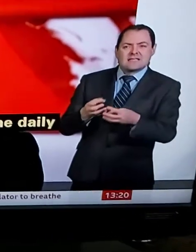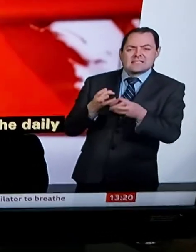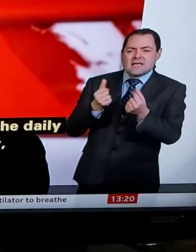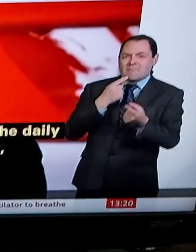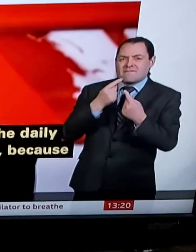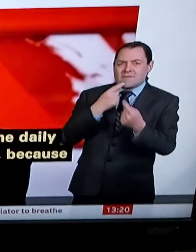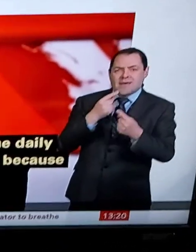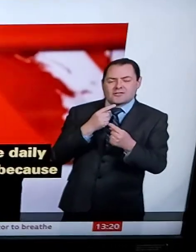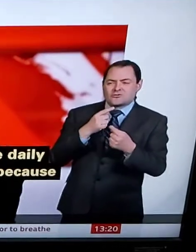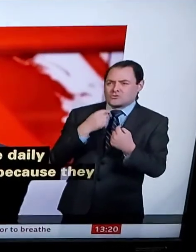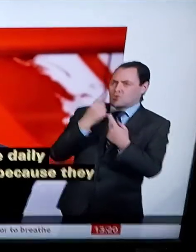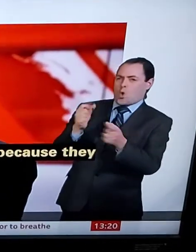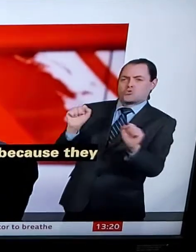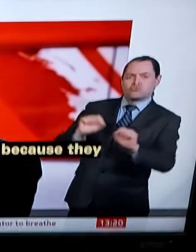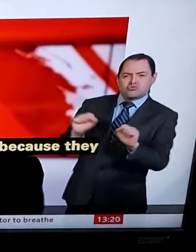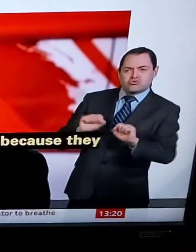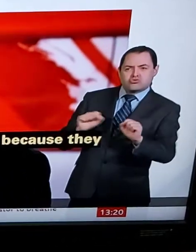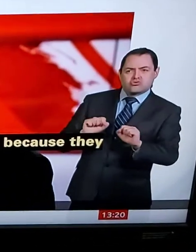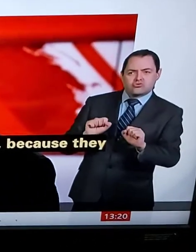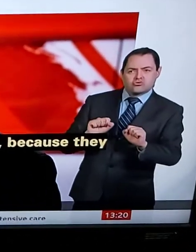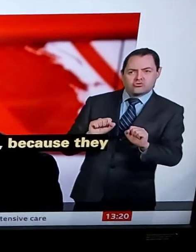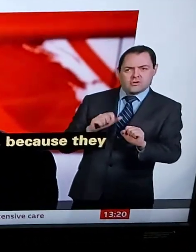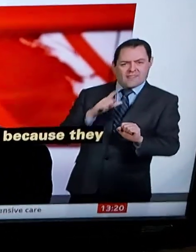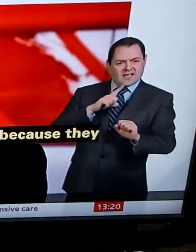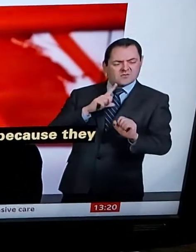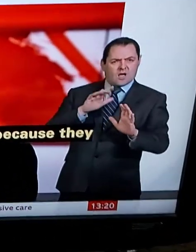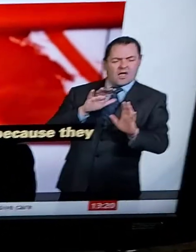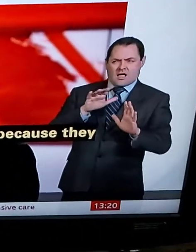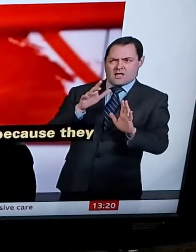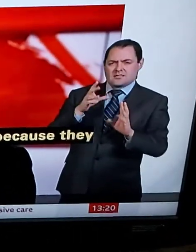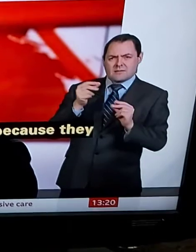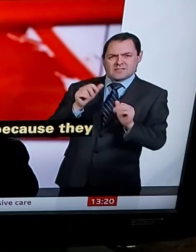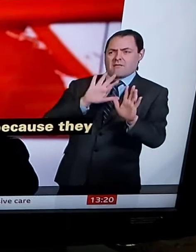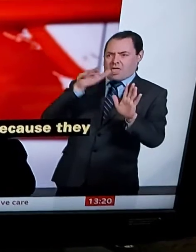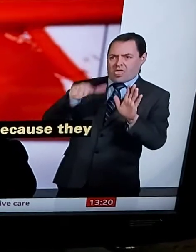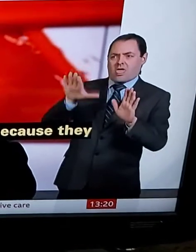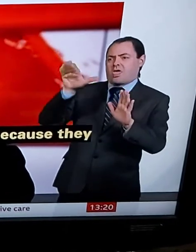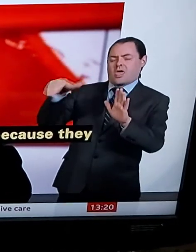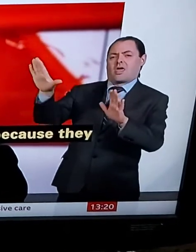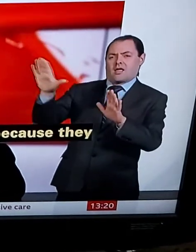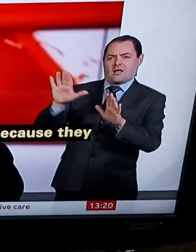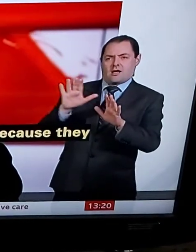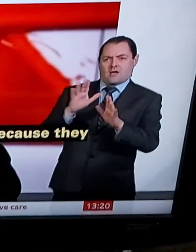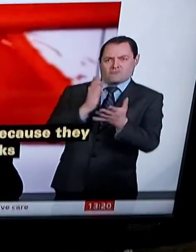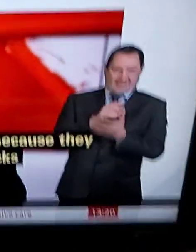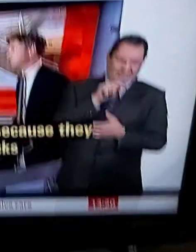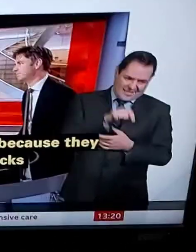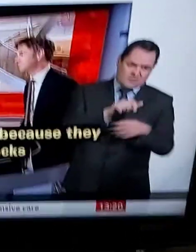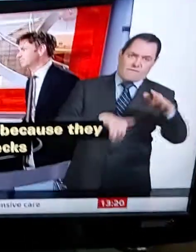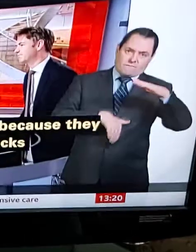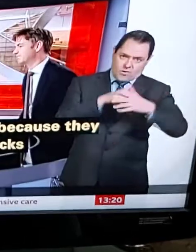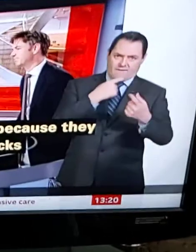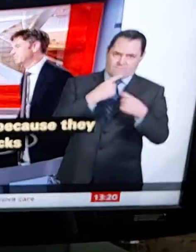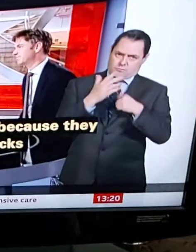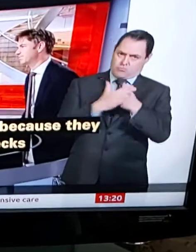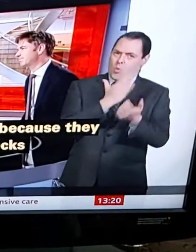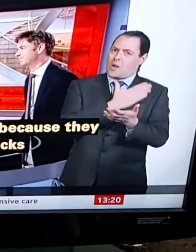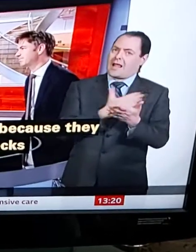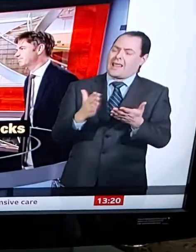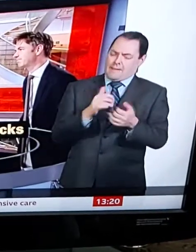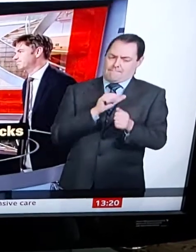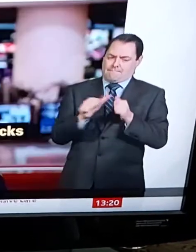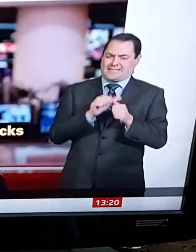reporting, that means they'll spike and then drop. They don't always tell us as much about the trends. Robert, many thanks. Robert Cuff there.